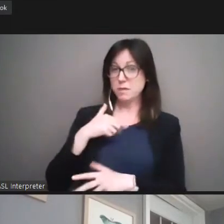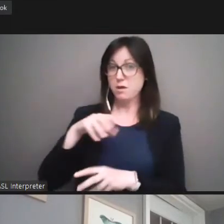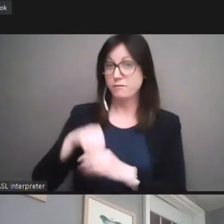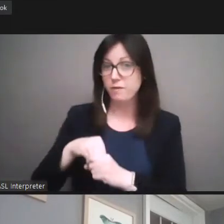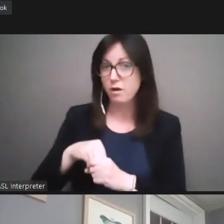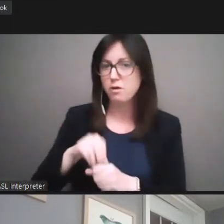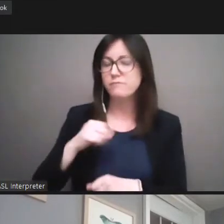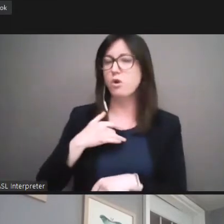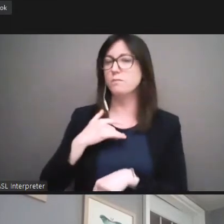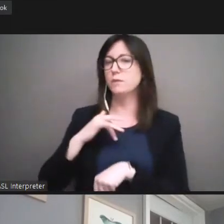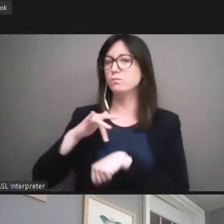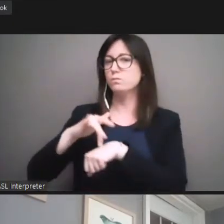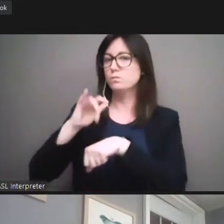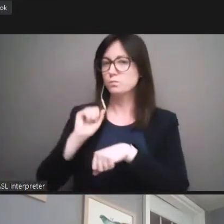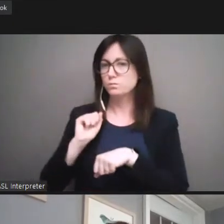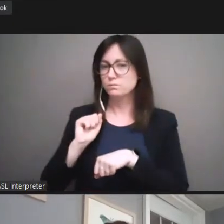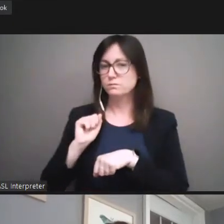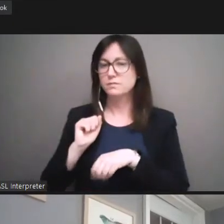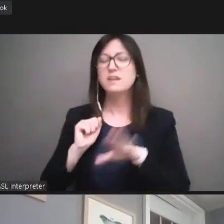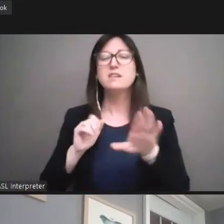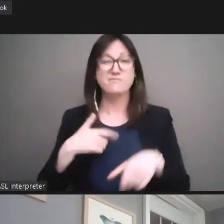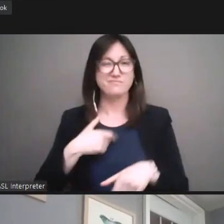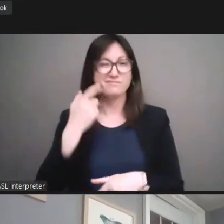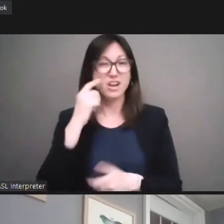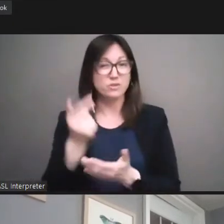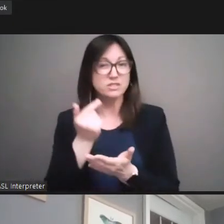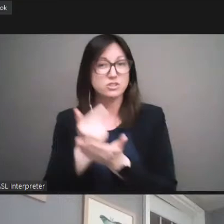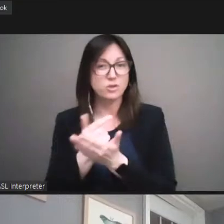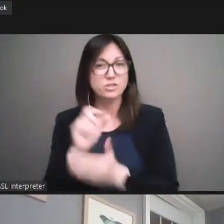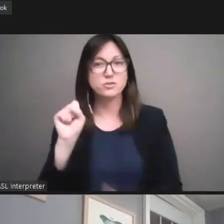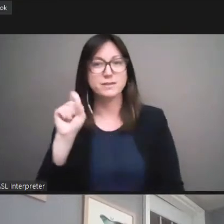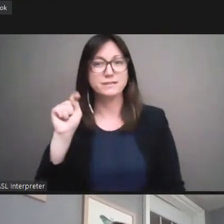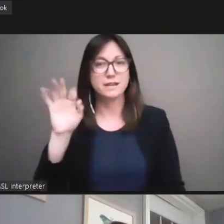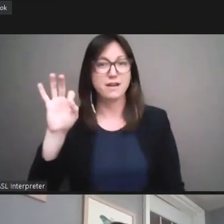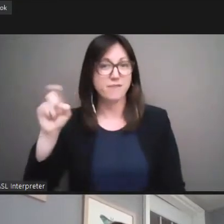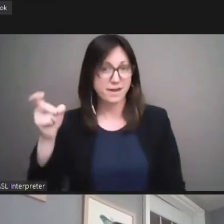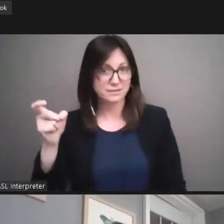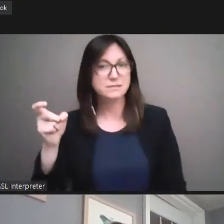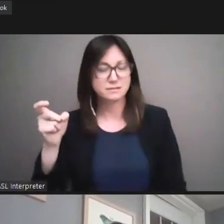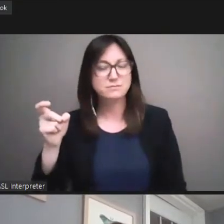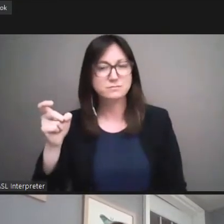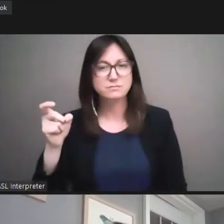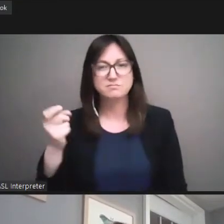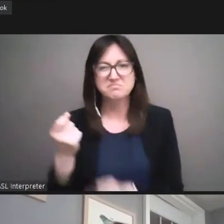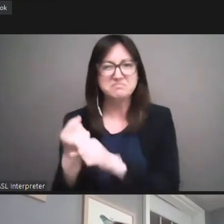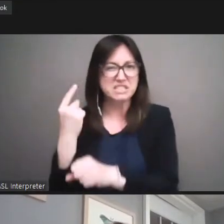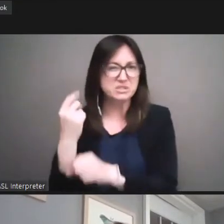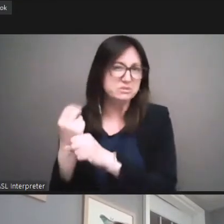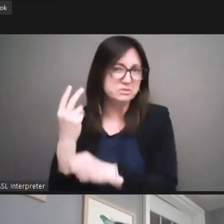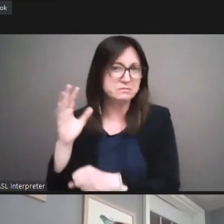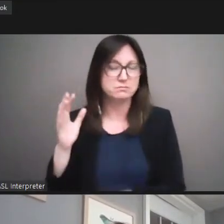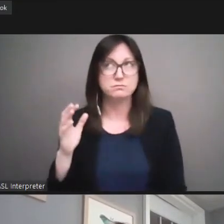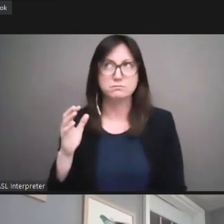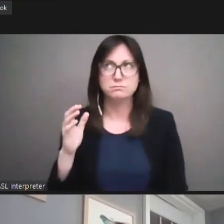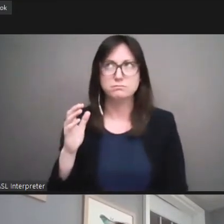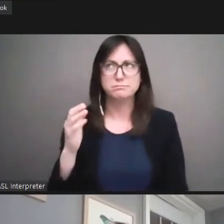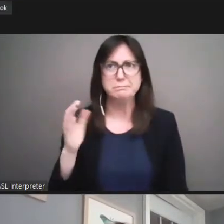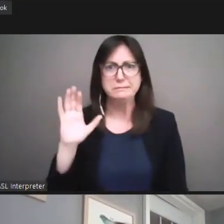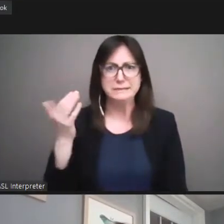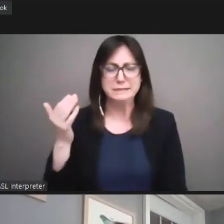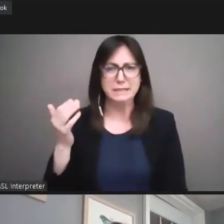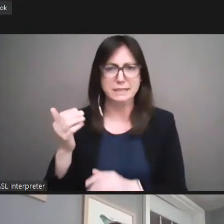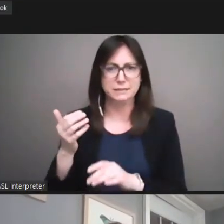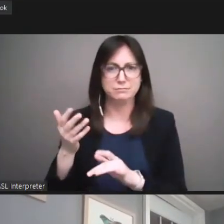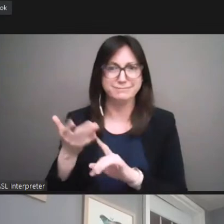So I'm a relatively recent graduate of St. FX, the last year or so. It seems so much longer than it